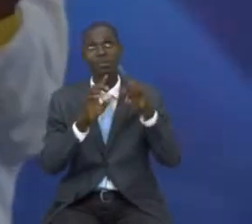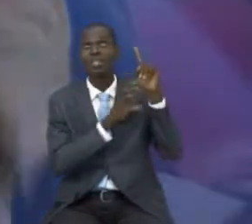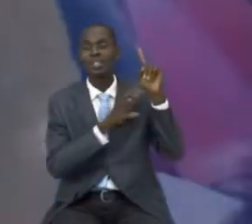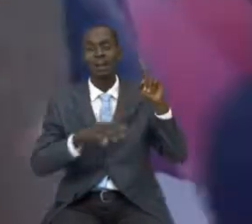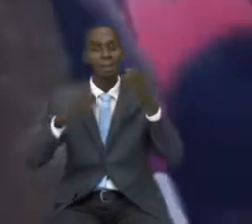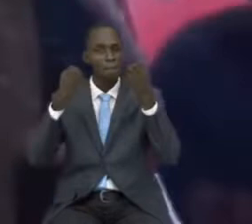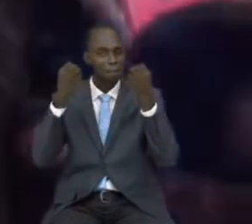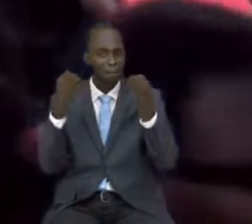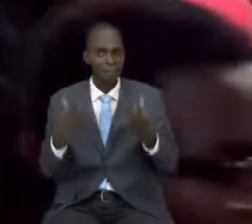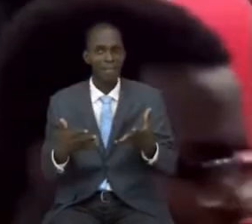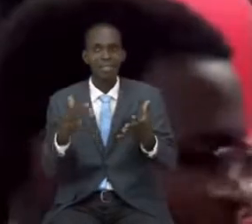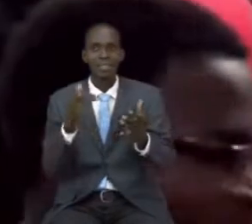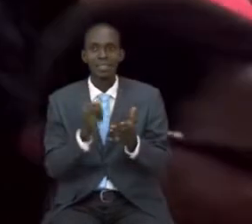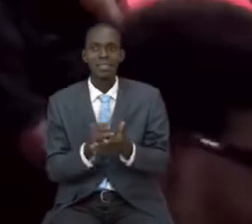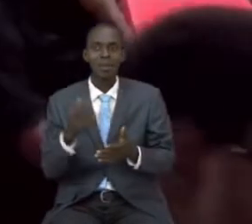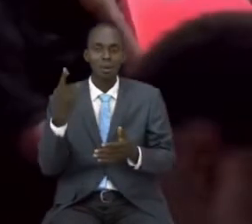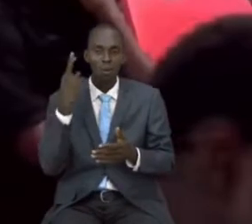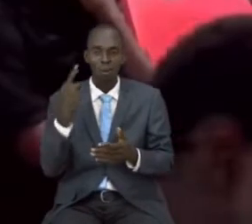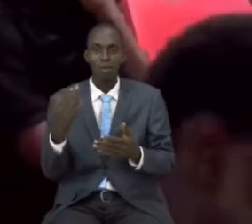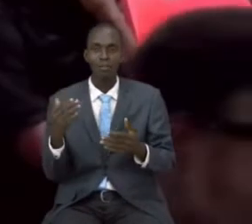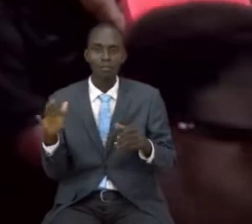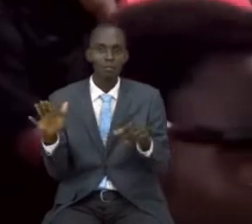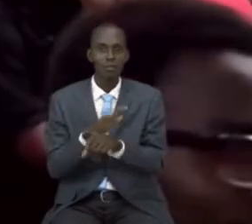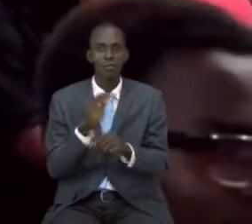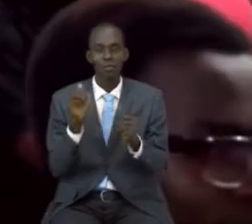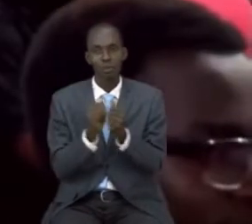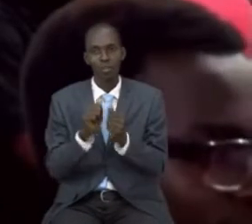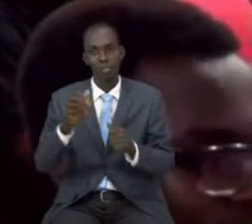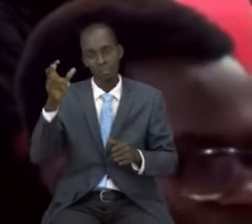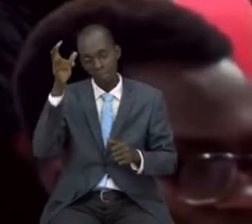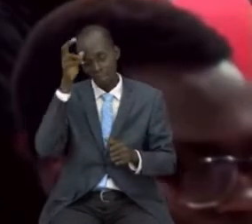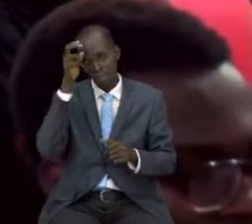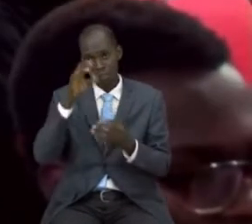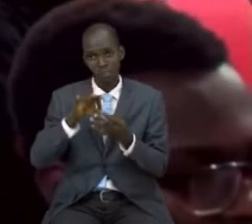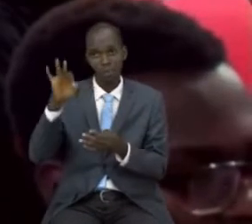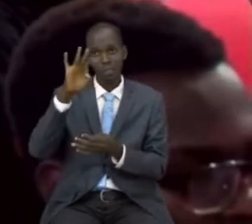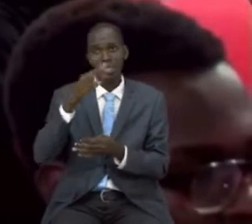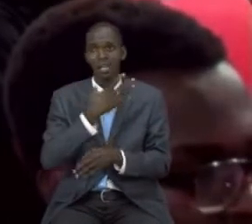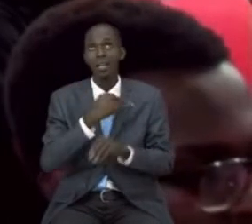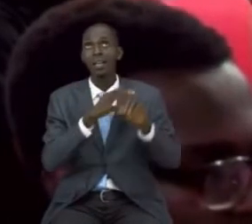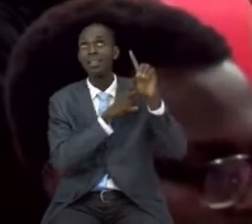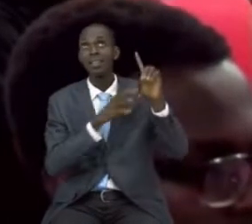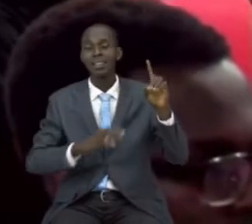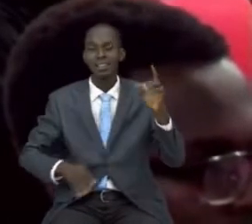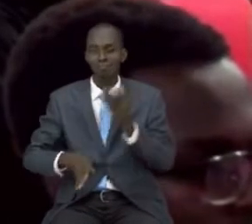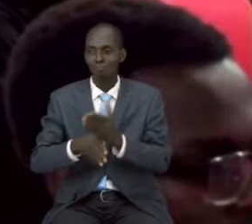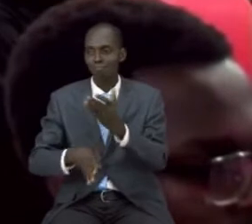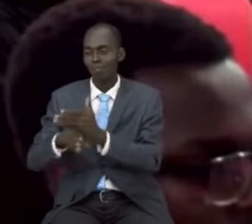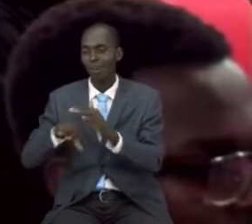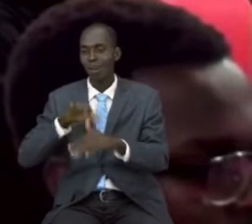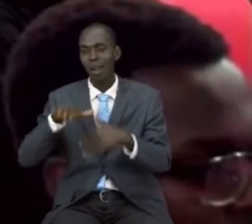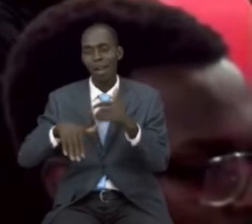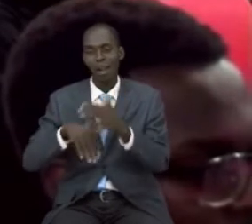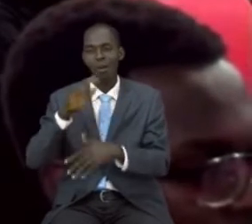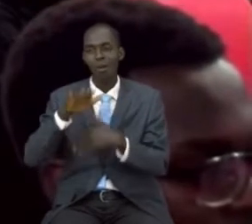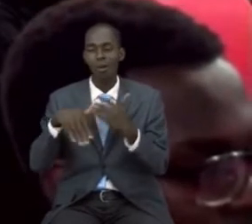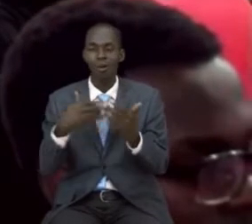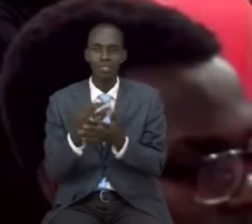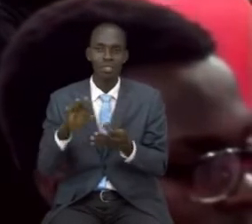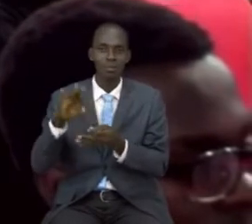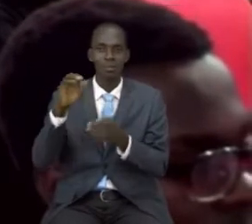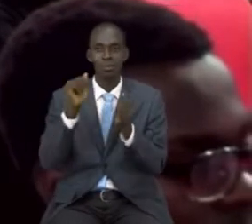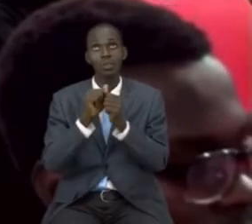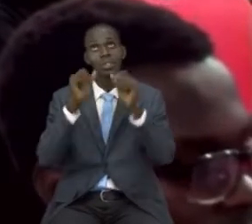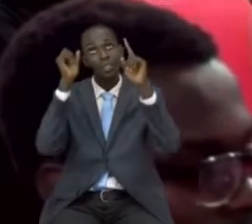many that were possessed with devils, and he cast out the spirits with his word and